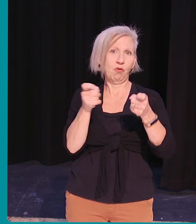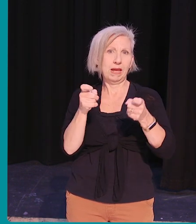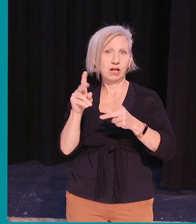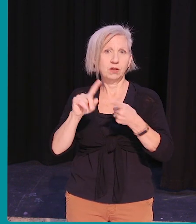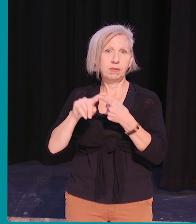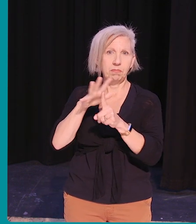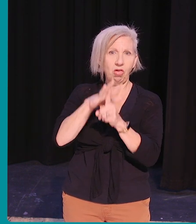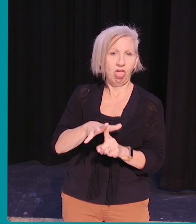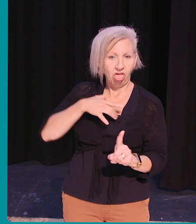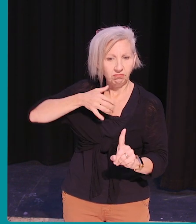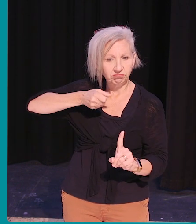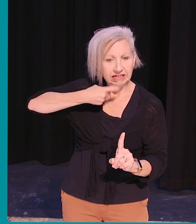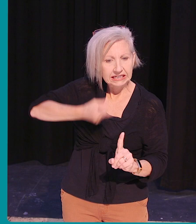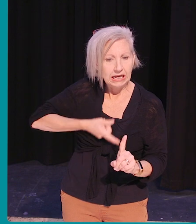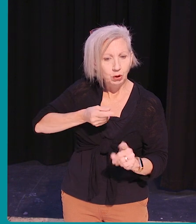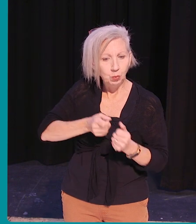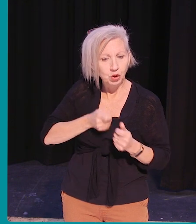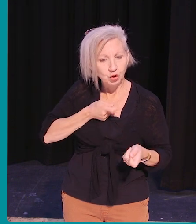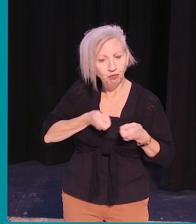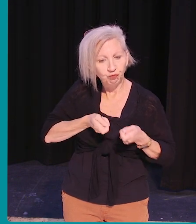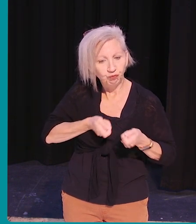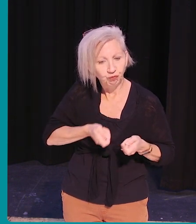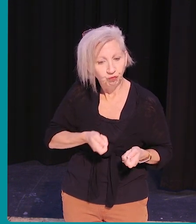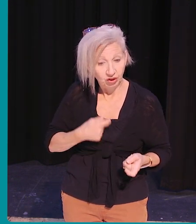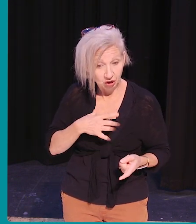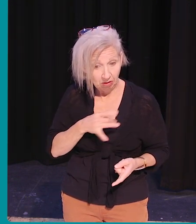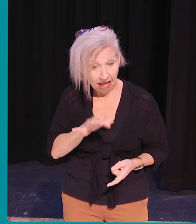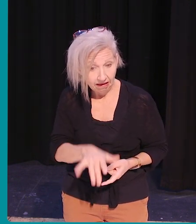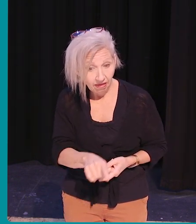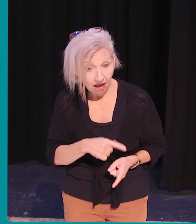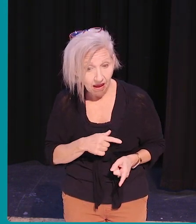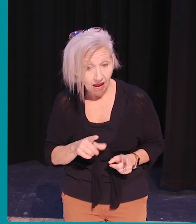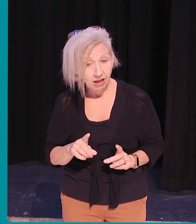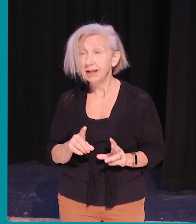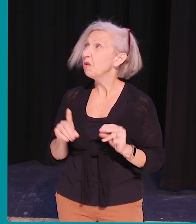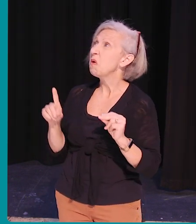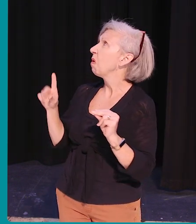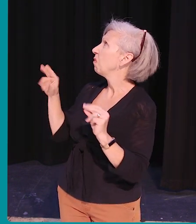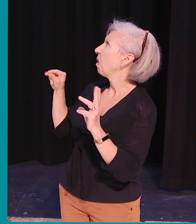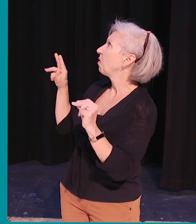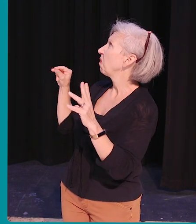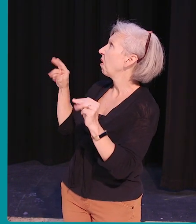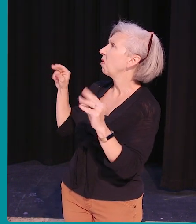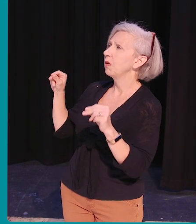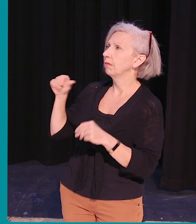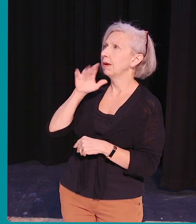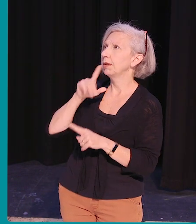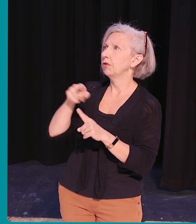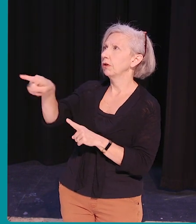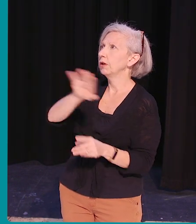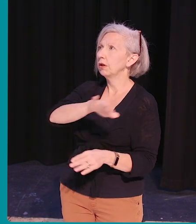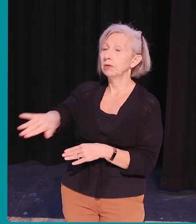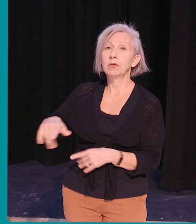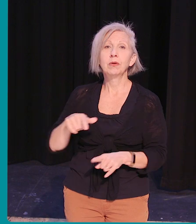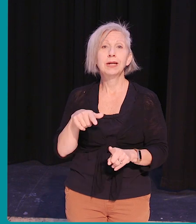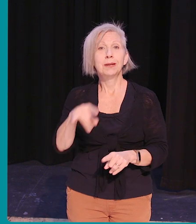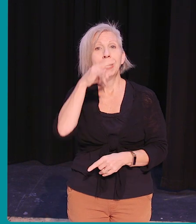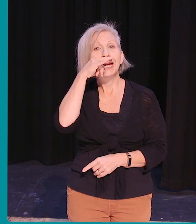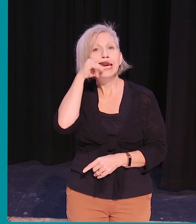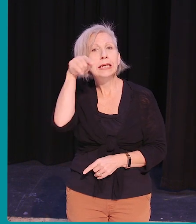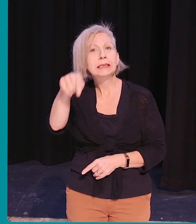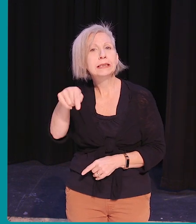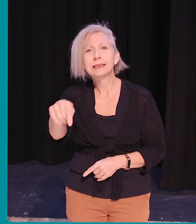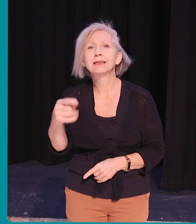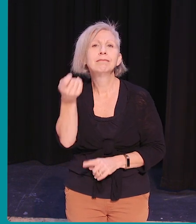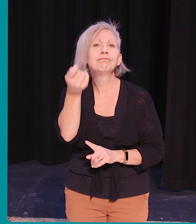So, no, nobody likes to be micromanaged, but we micromanage kids all the time, right? Like, think about it. Schools are such low autonomy spaces for